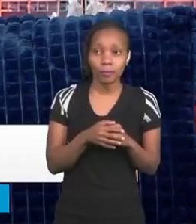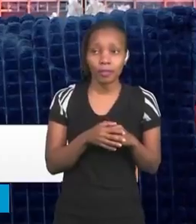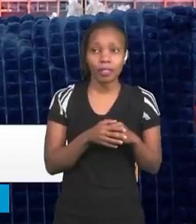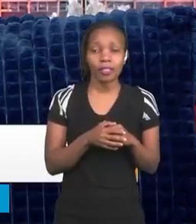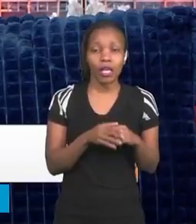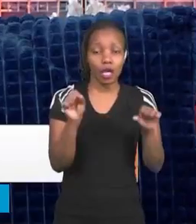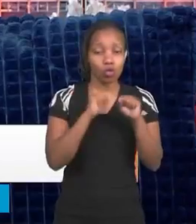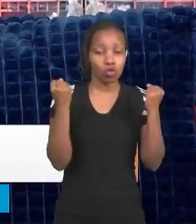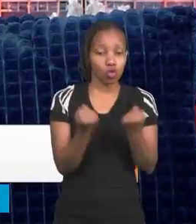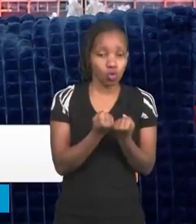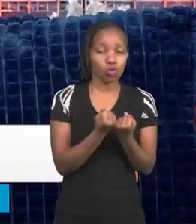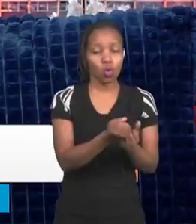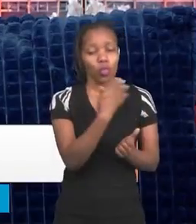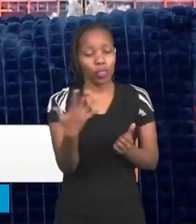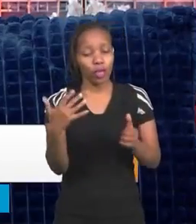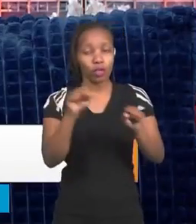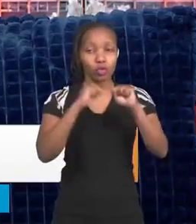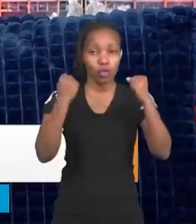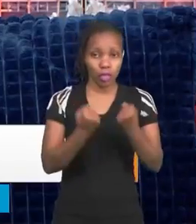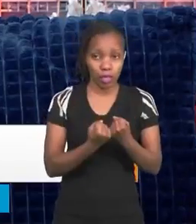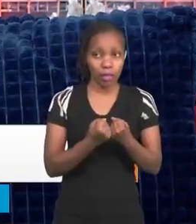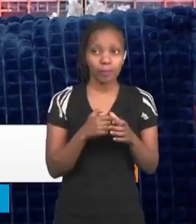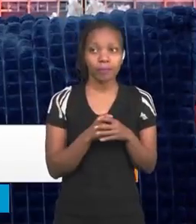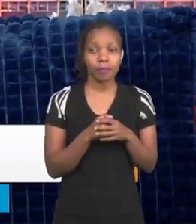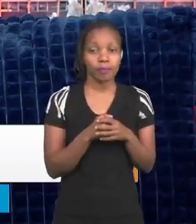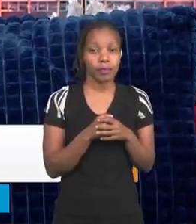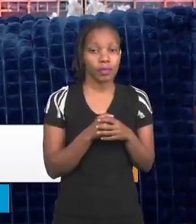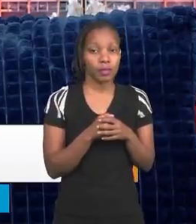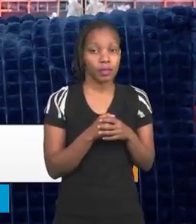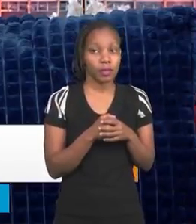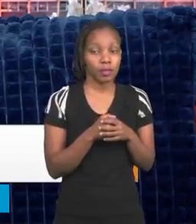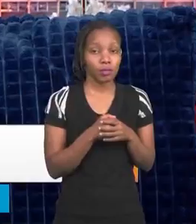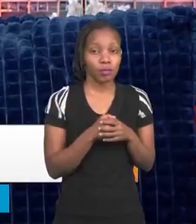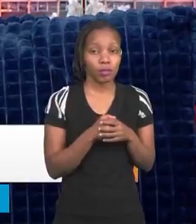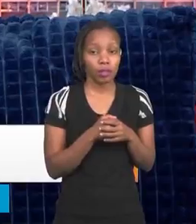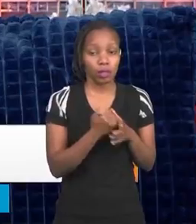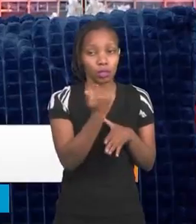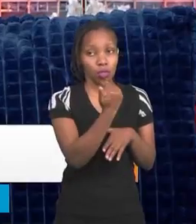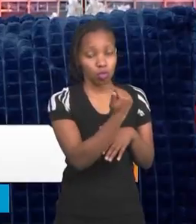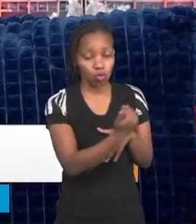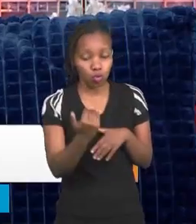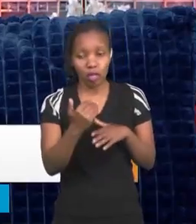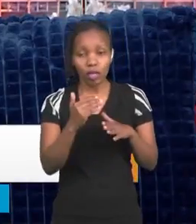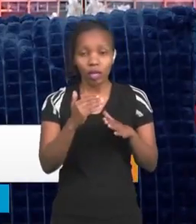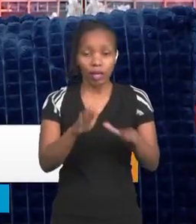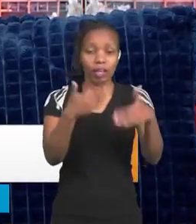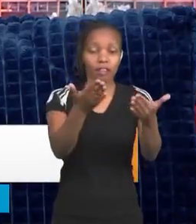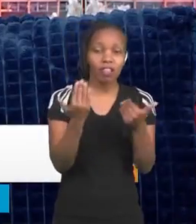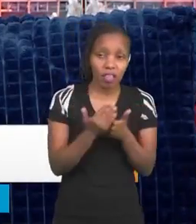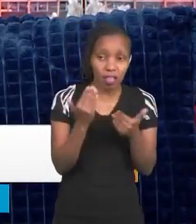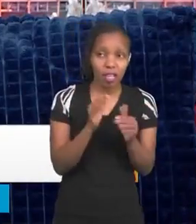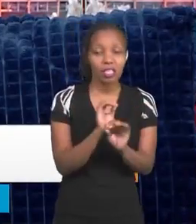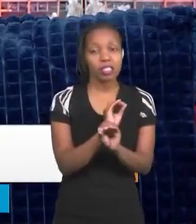social fabric of the society. Mm-hmm. So if the children are not given attention by their